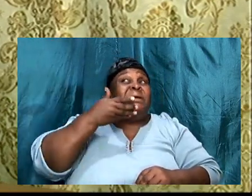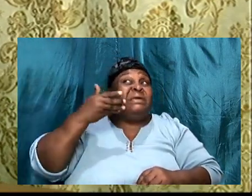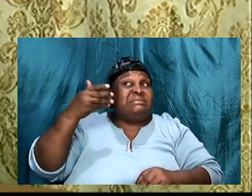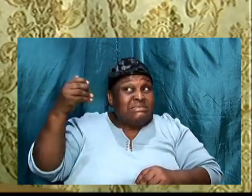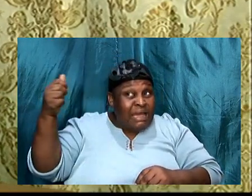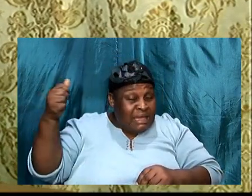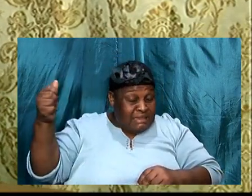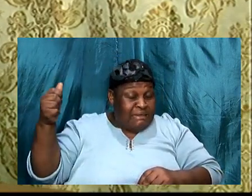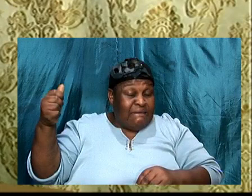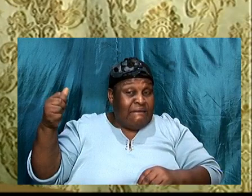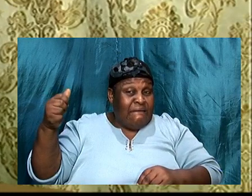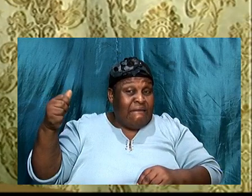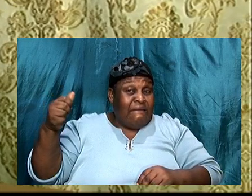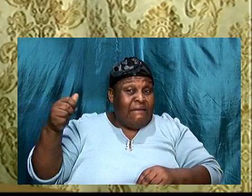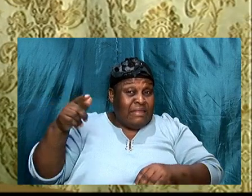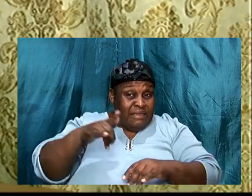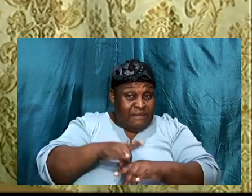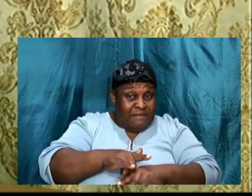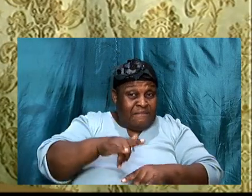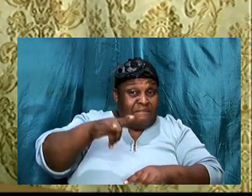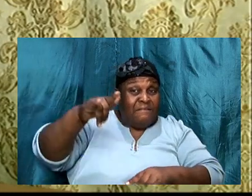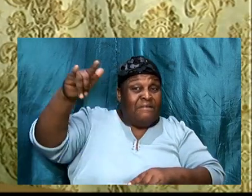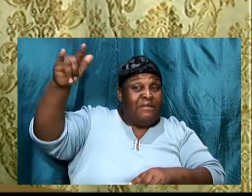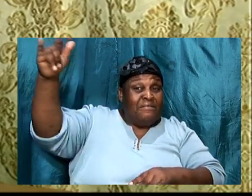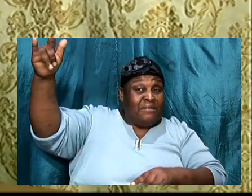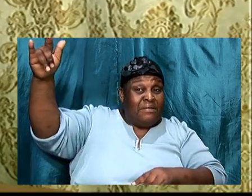COVID, a whole lot of people, want to come back, to Jamaica, you know,